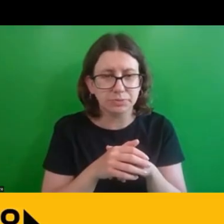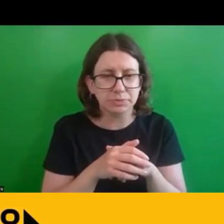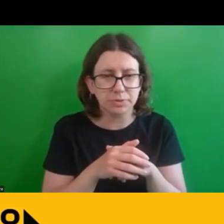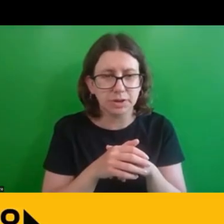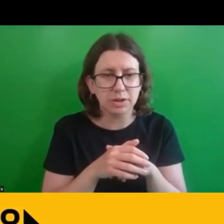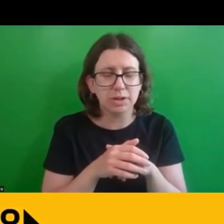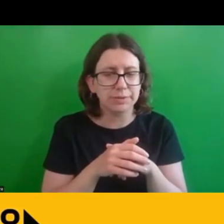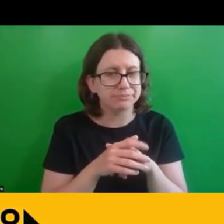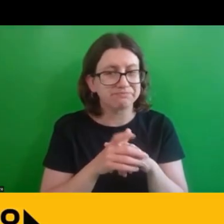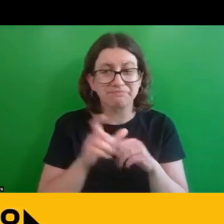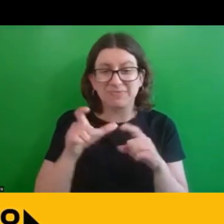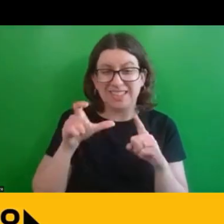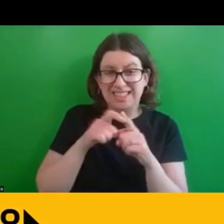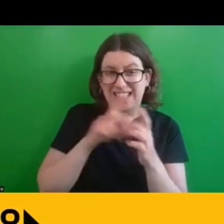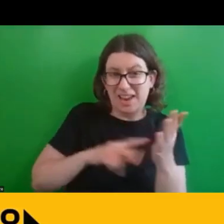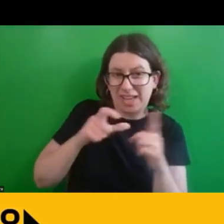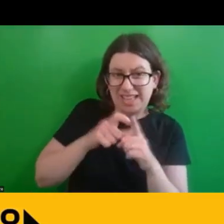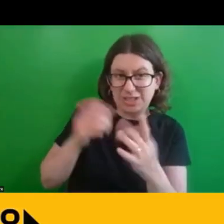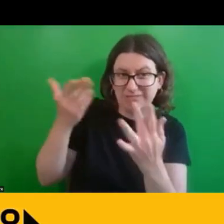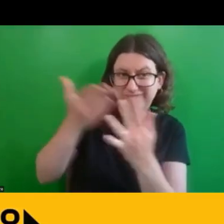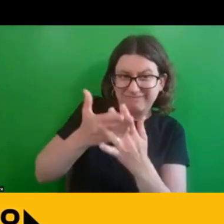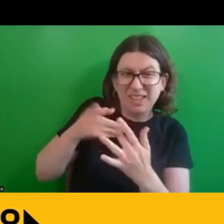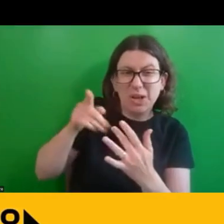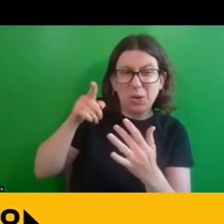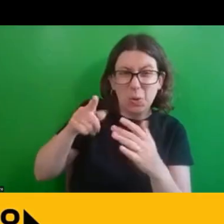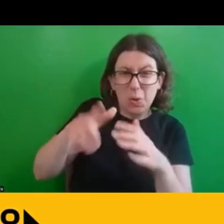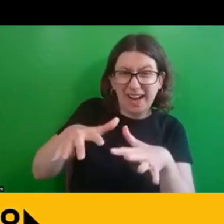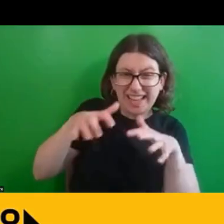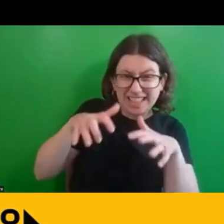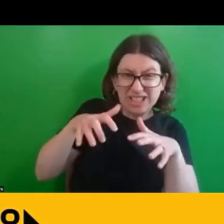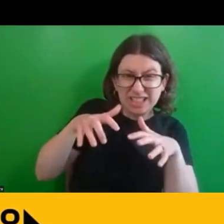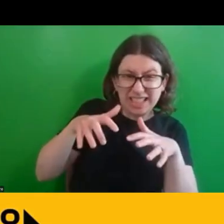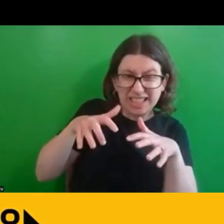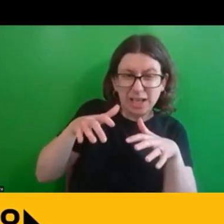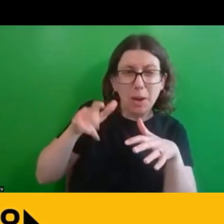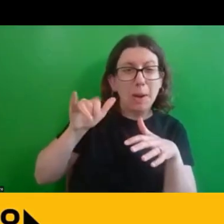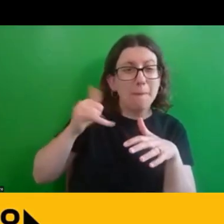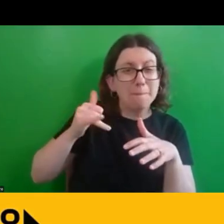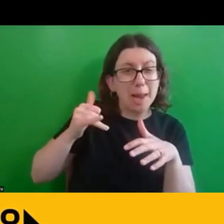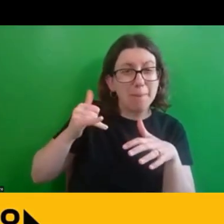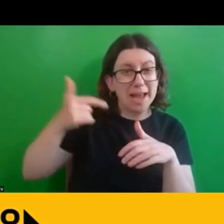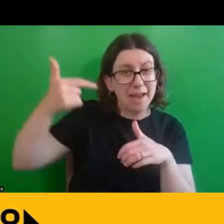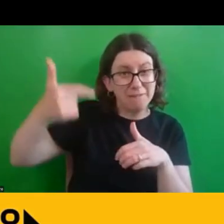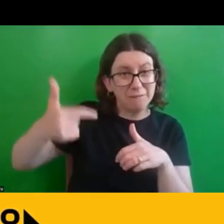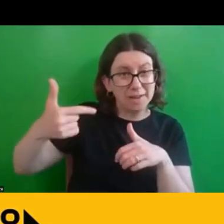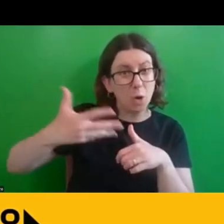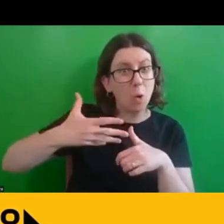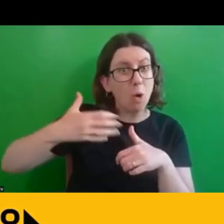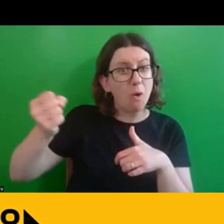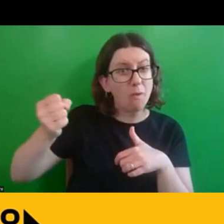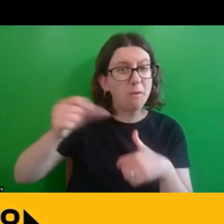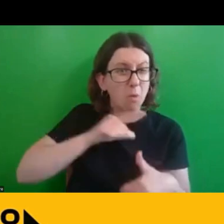You're coming in and out quite a lot for everyone, I think. North. So maybe if you went off video, that might help with the bandwidth.